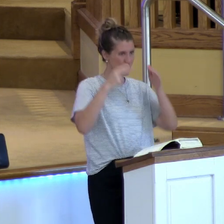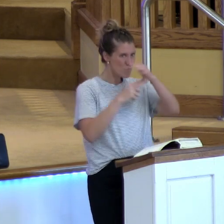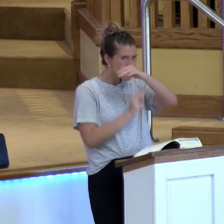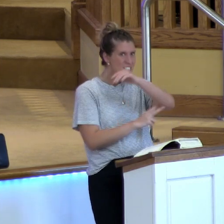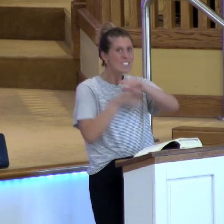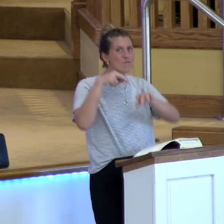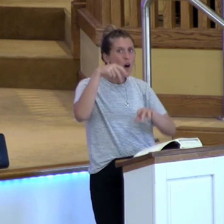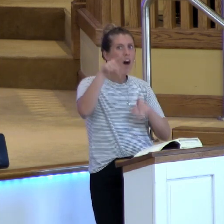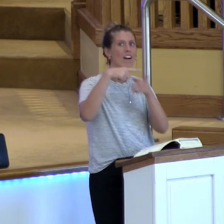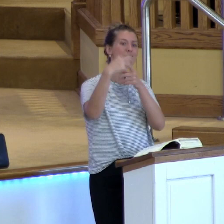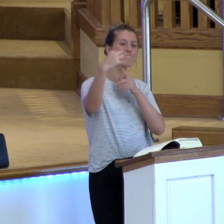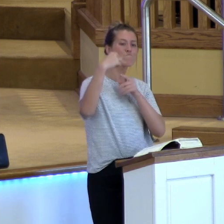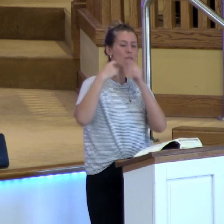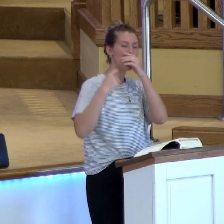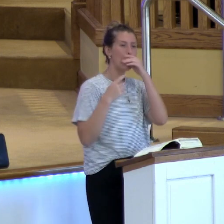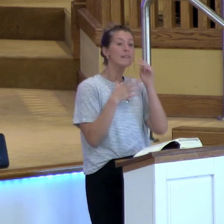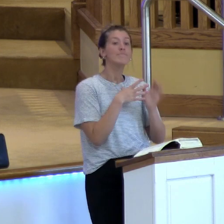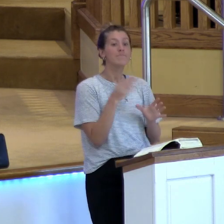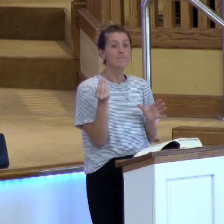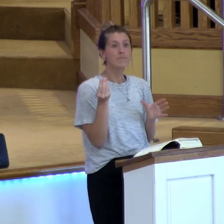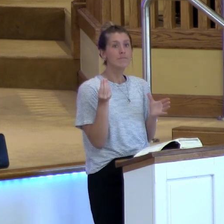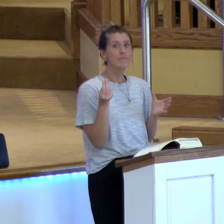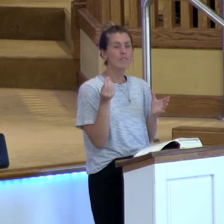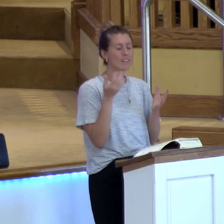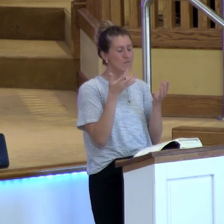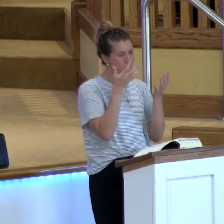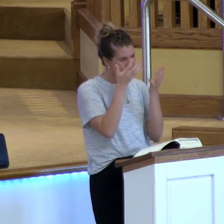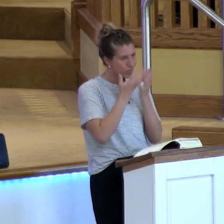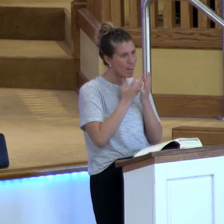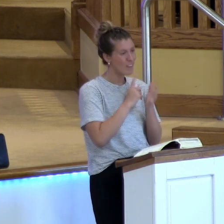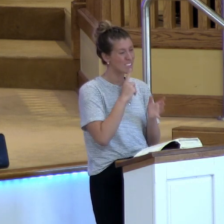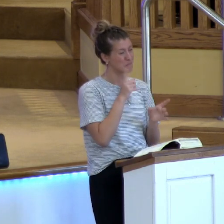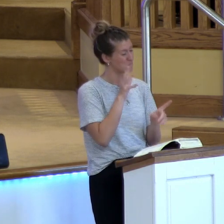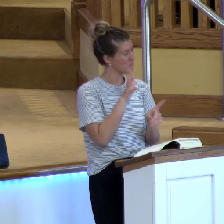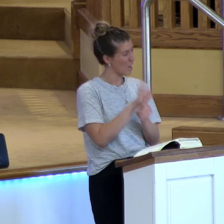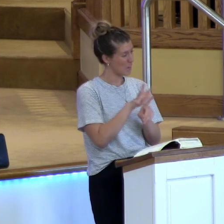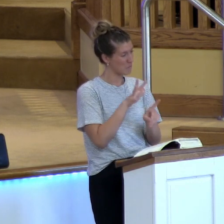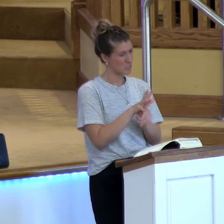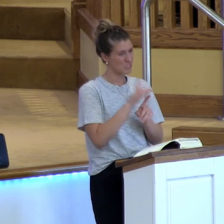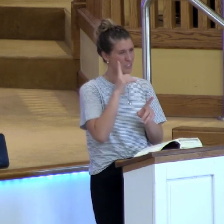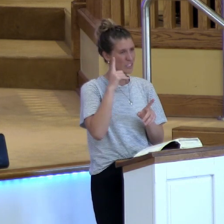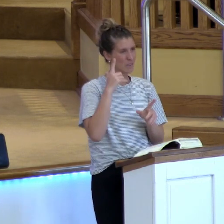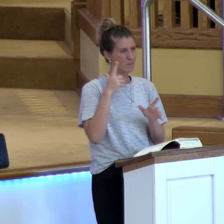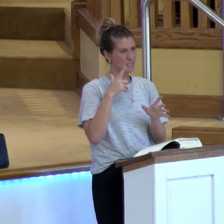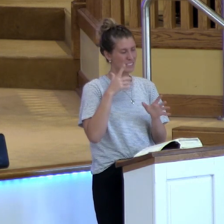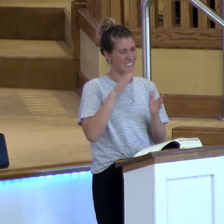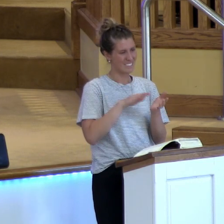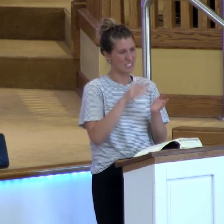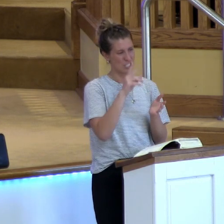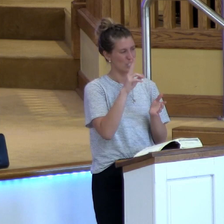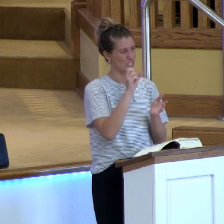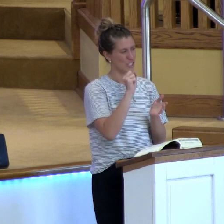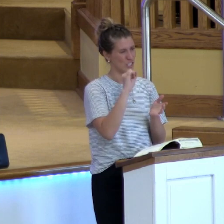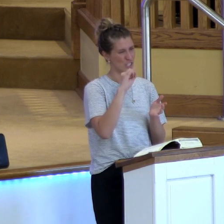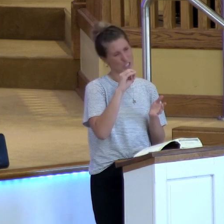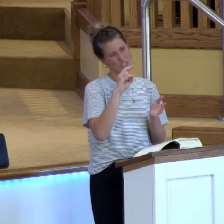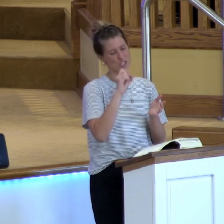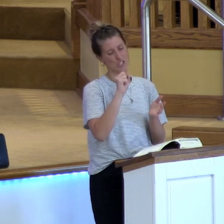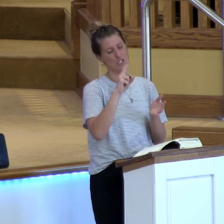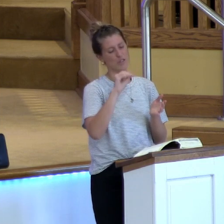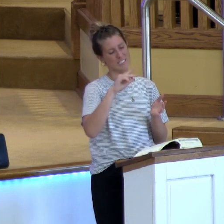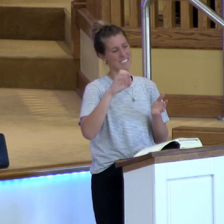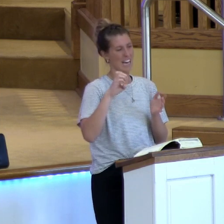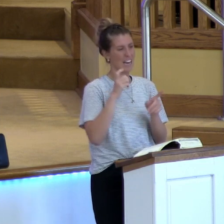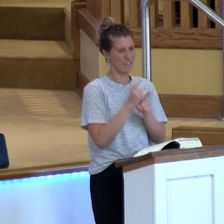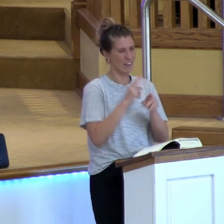then walked back. And sadly, it is actually a very popular suicide spot for many people. And they said that